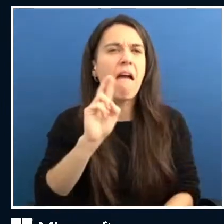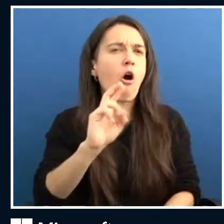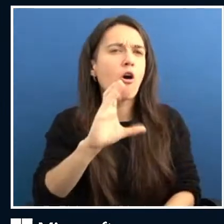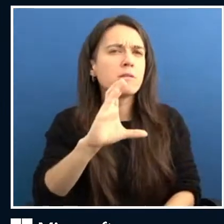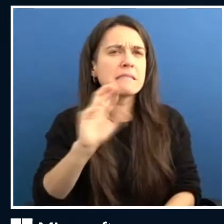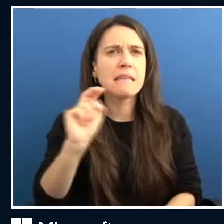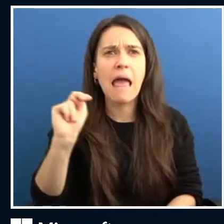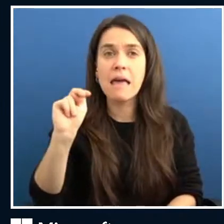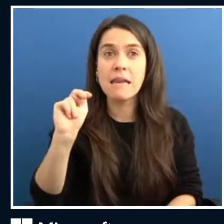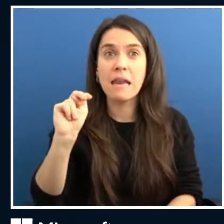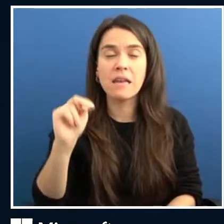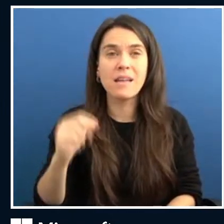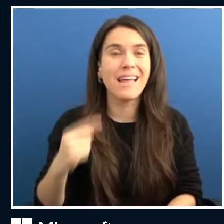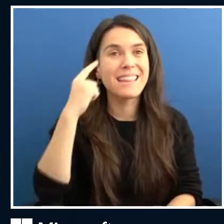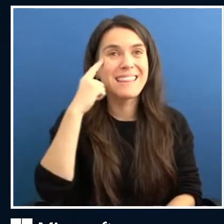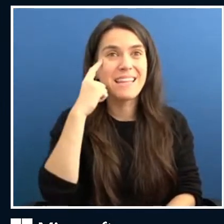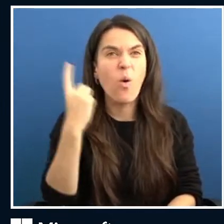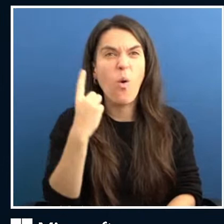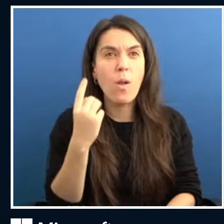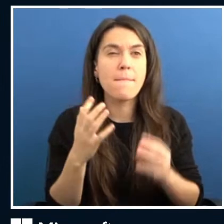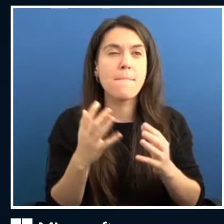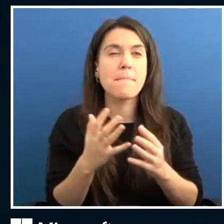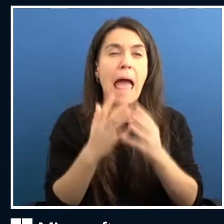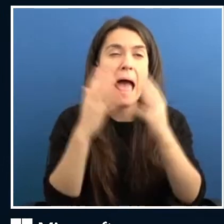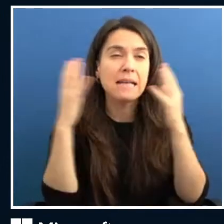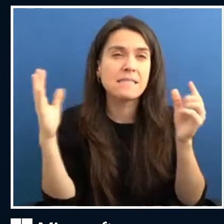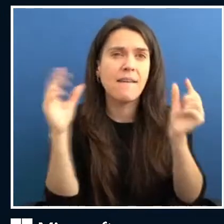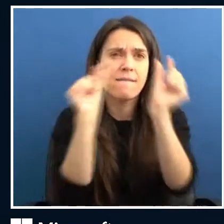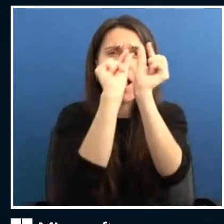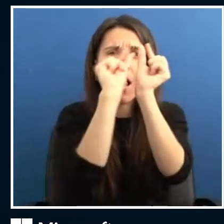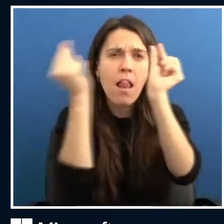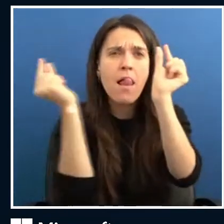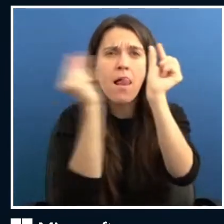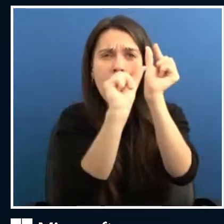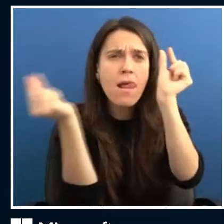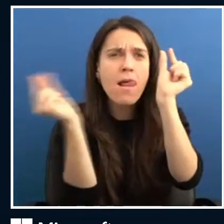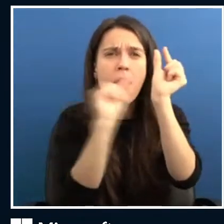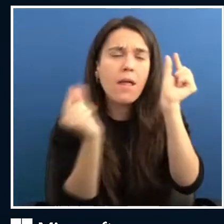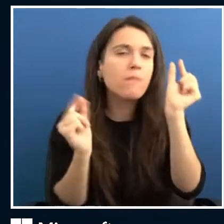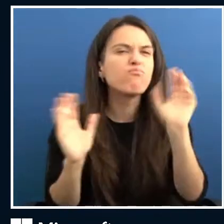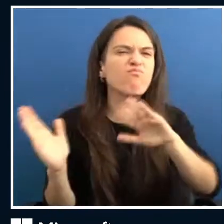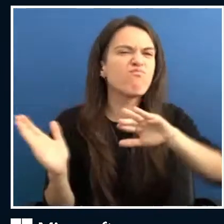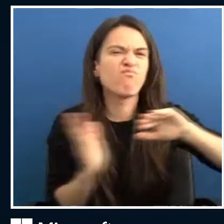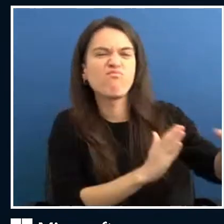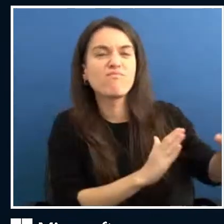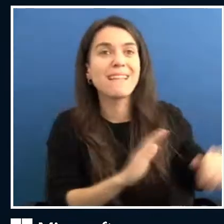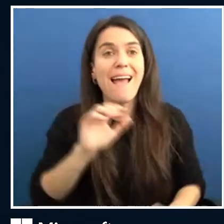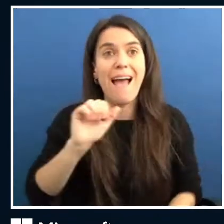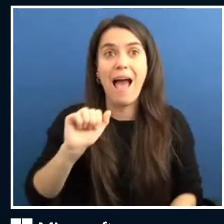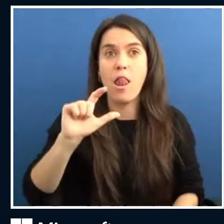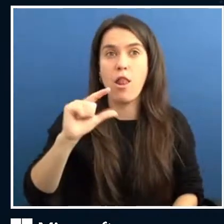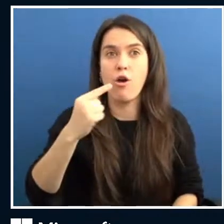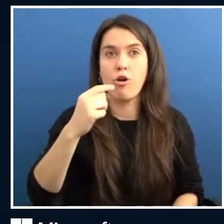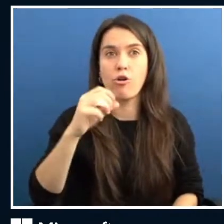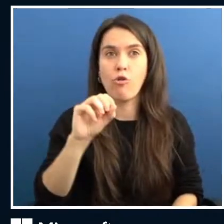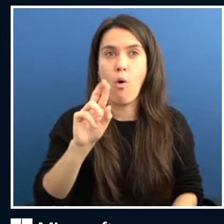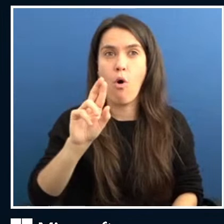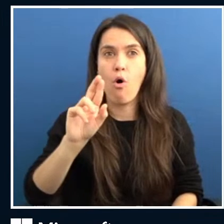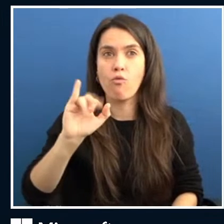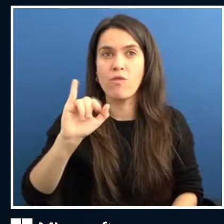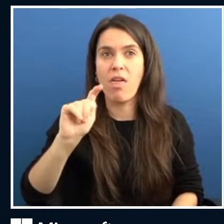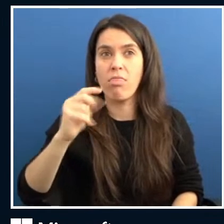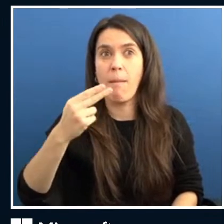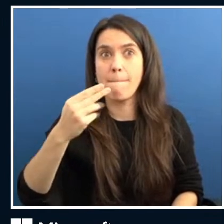a massive number of regions, the RCNN algorithms proposes a bunch of boxes in the image and checks